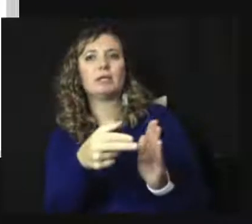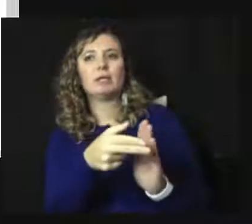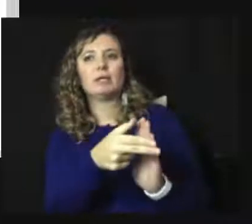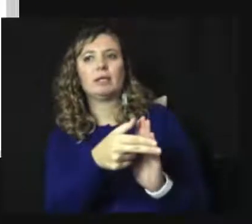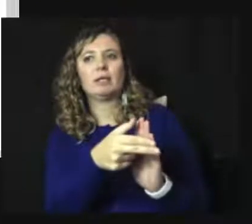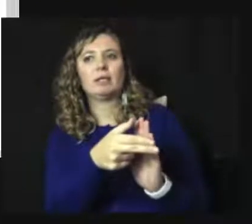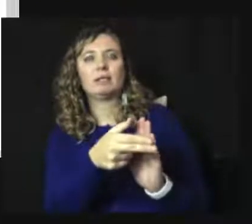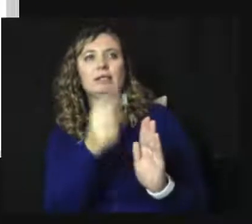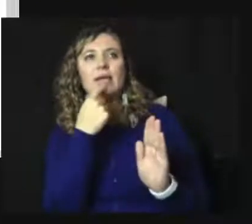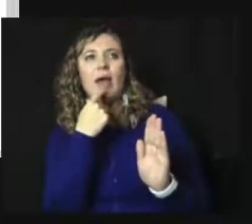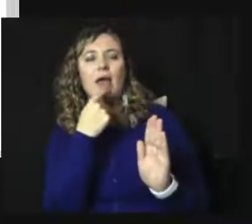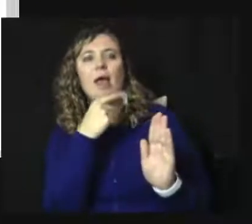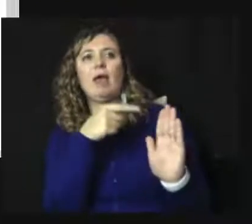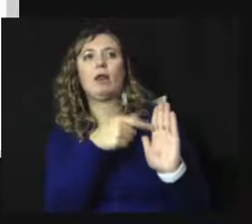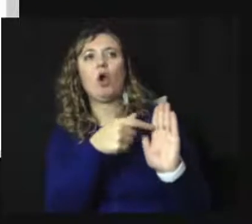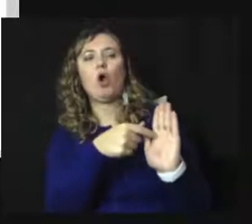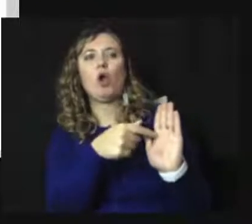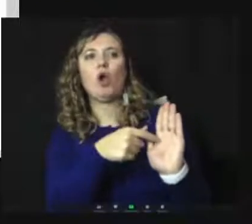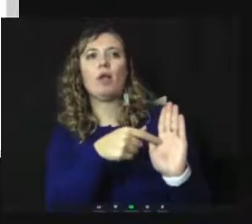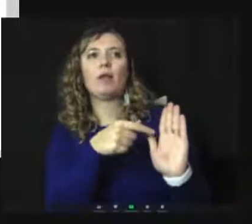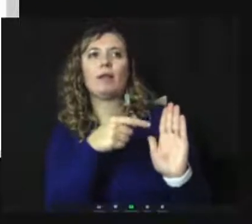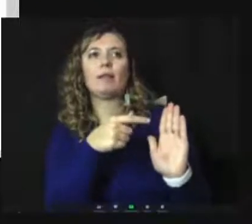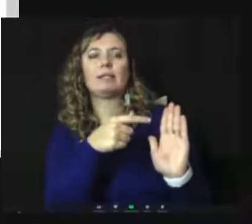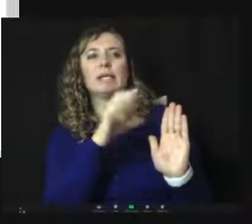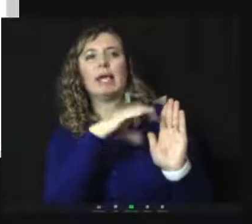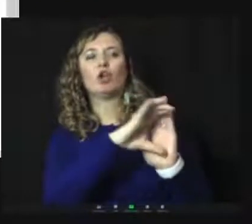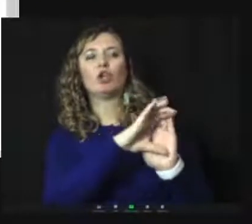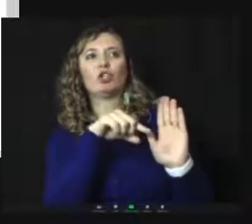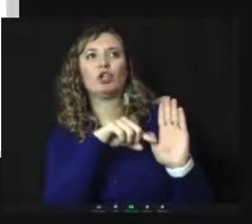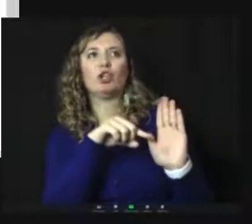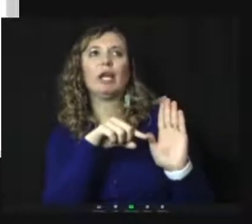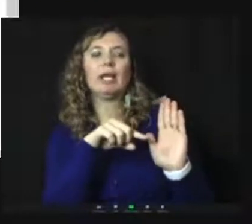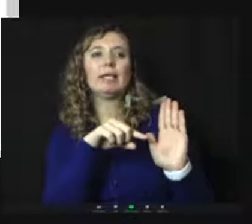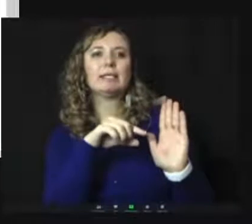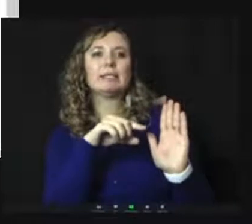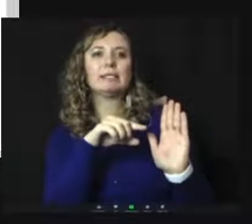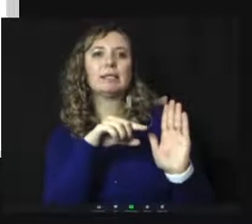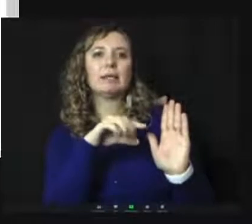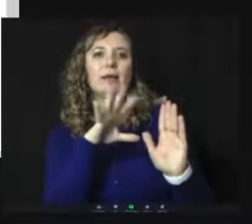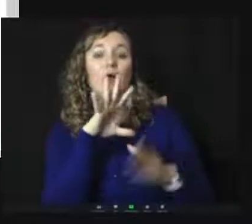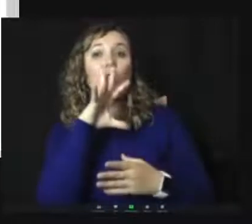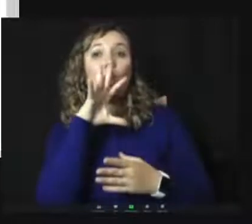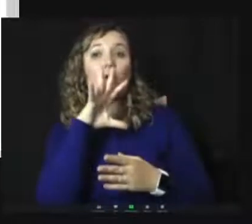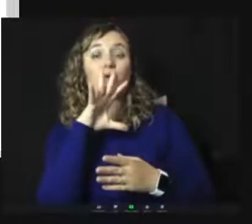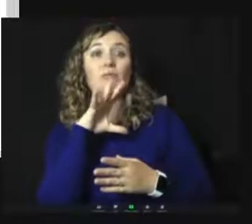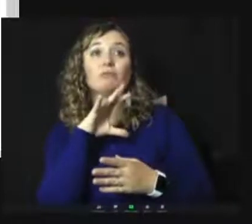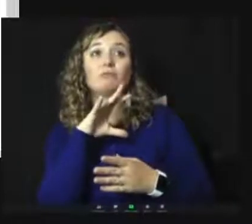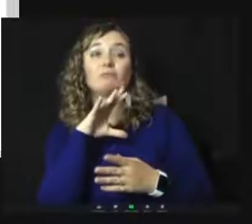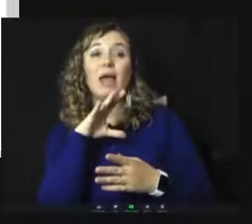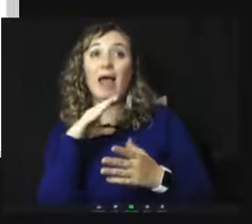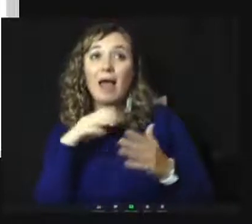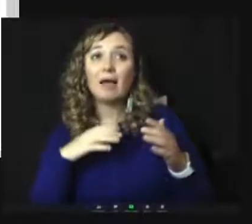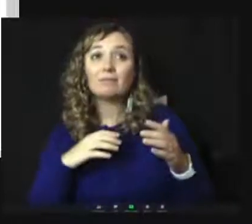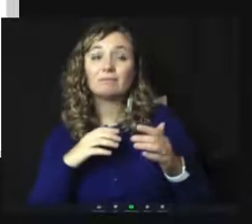but writers or showrunners consistently deny it? That is a good question.